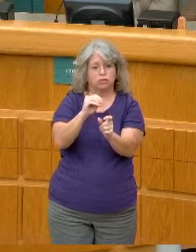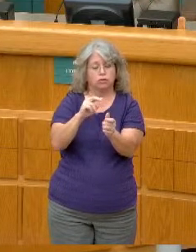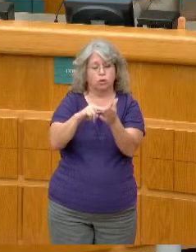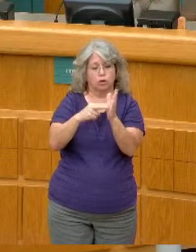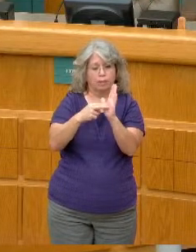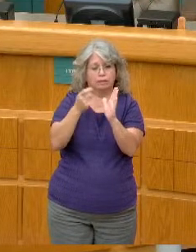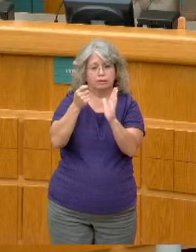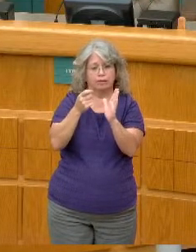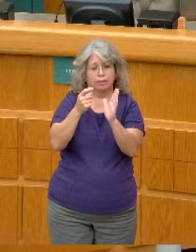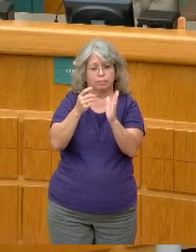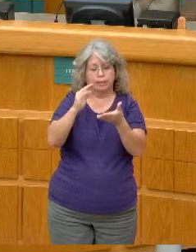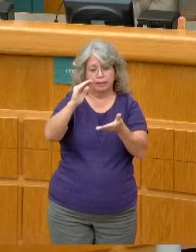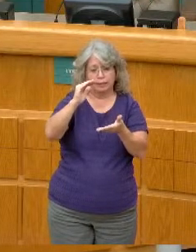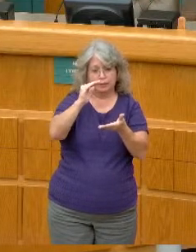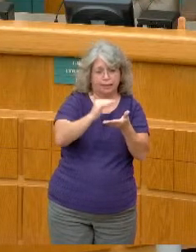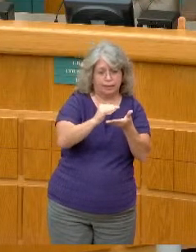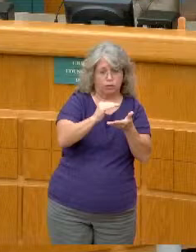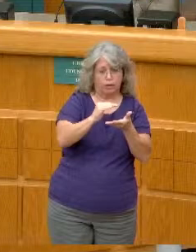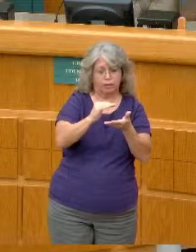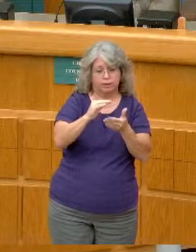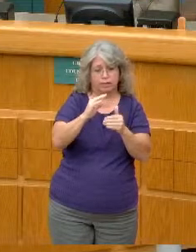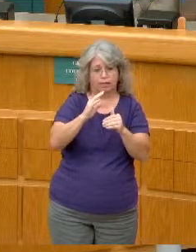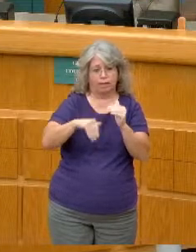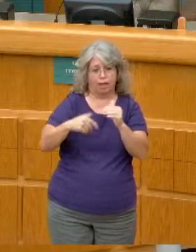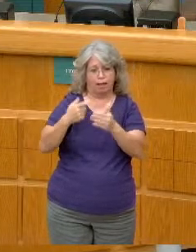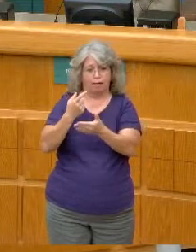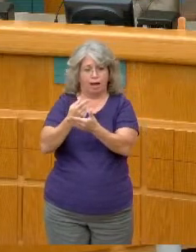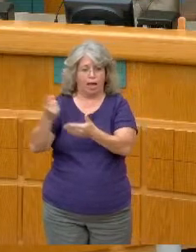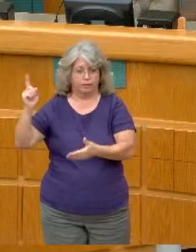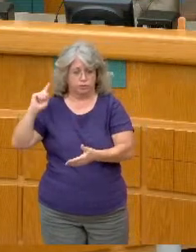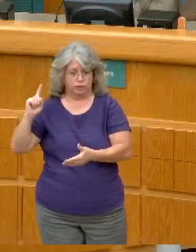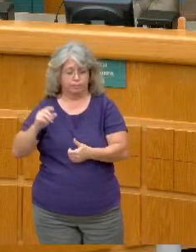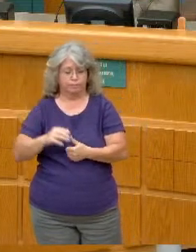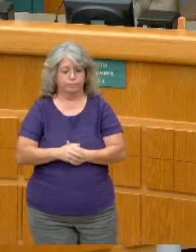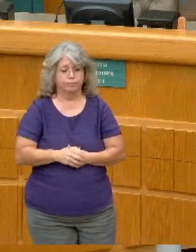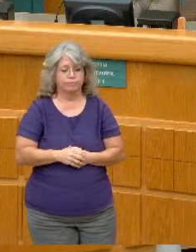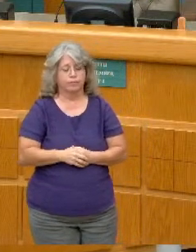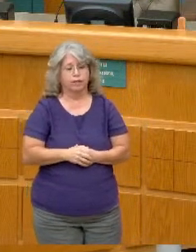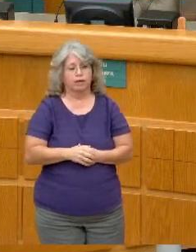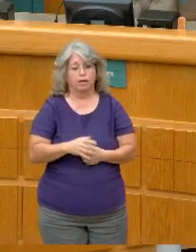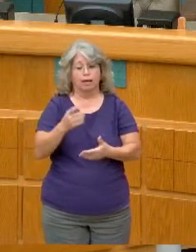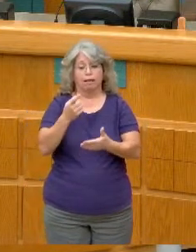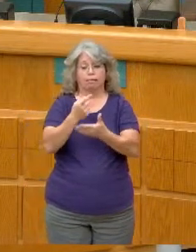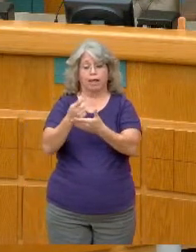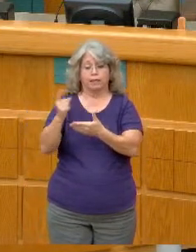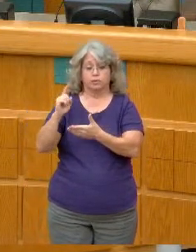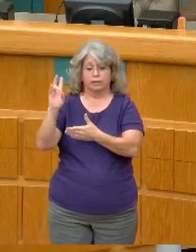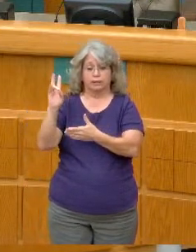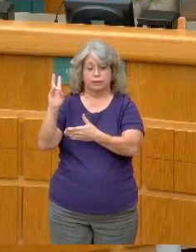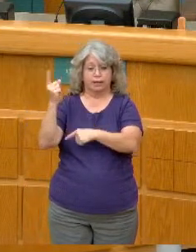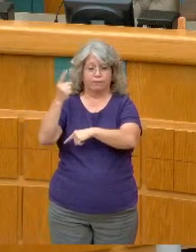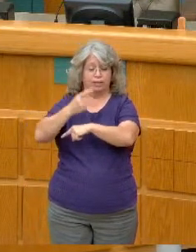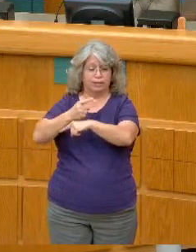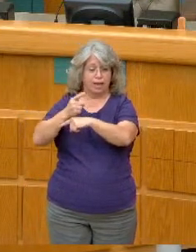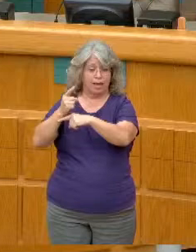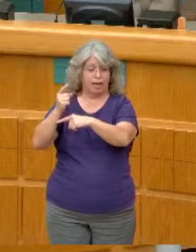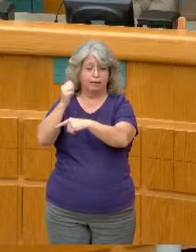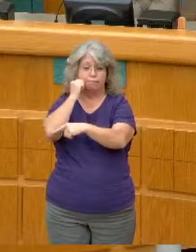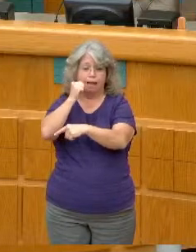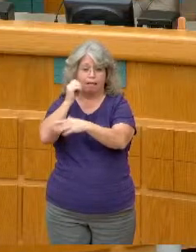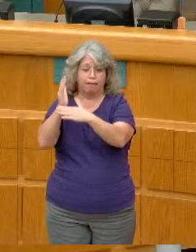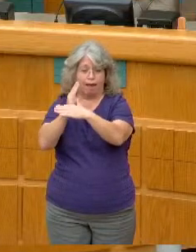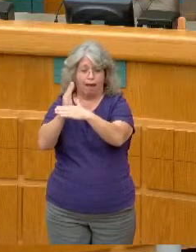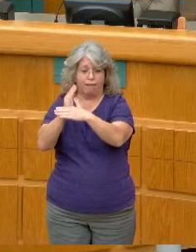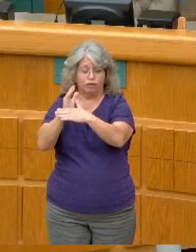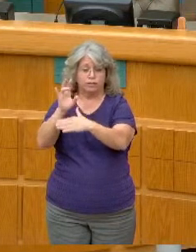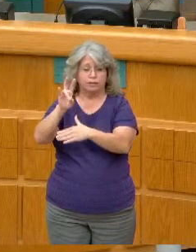had 469. So we are seeing a decrease from last week, which is really good news. Last week's daily,